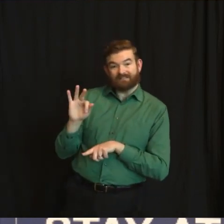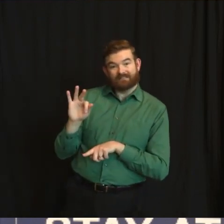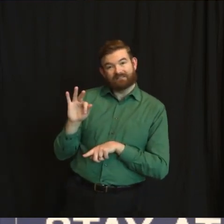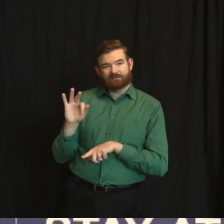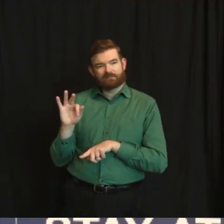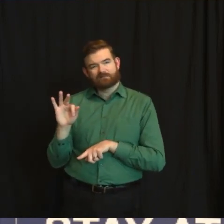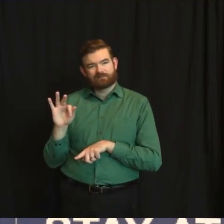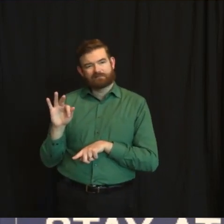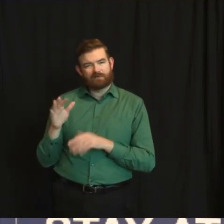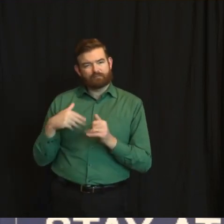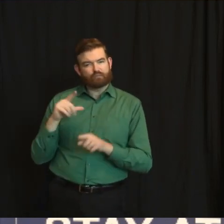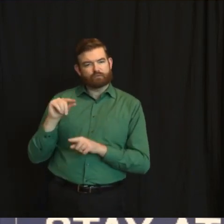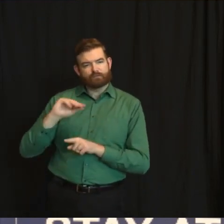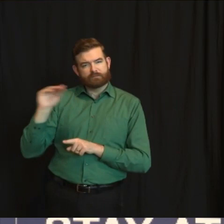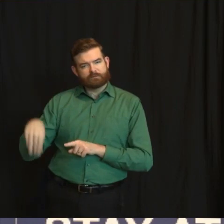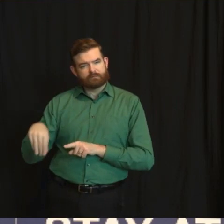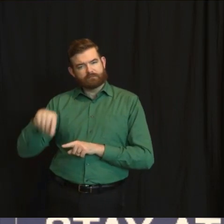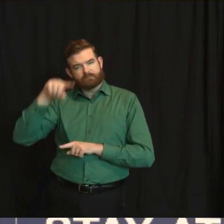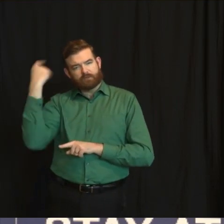19.7% black,